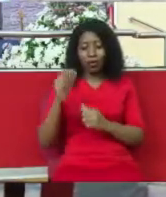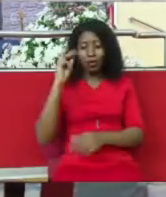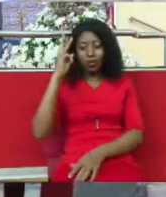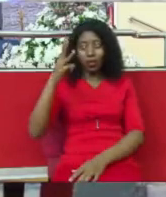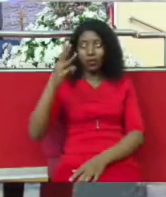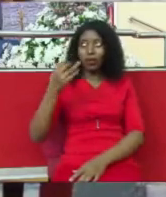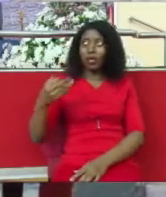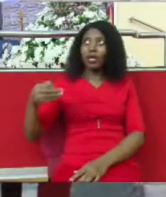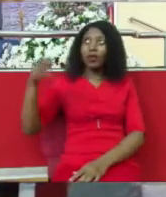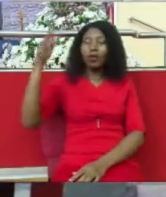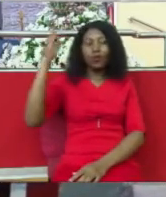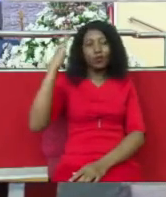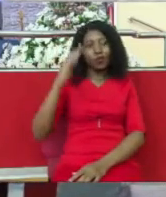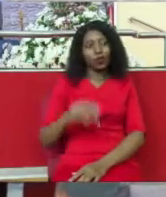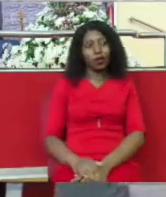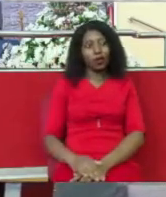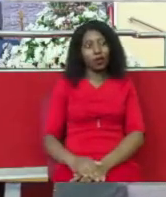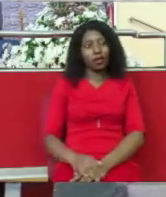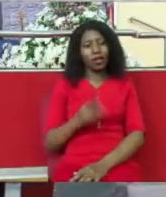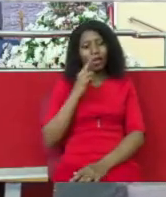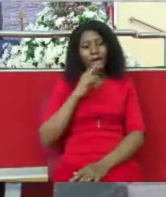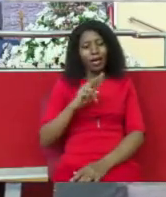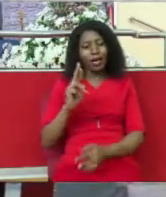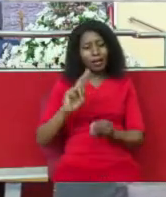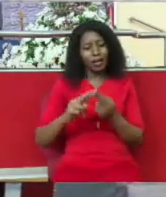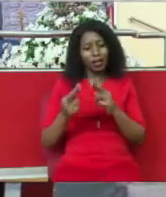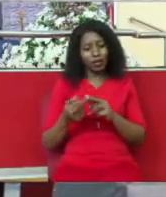Are they in the will of the Father?